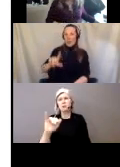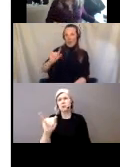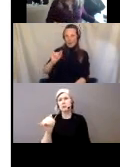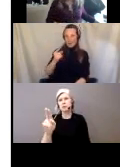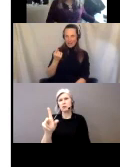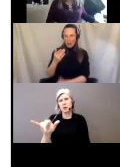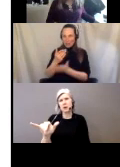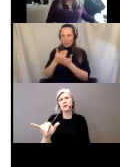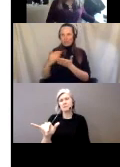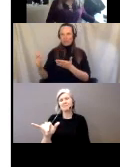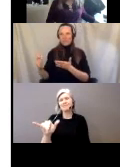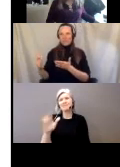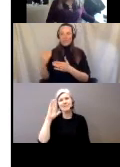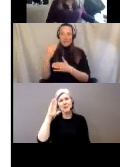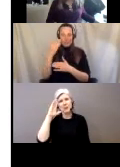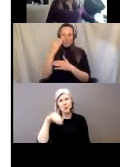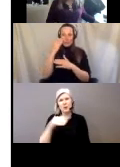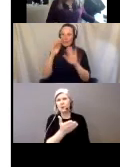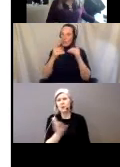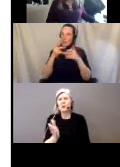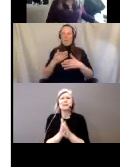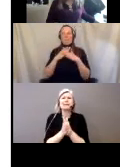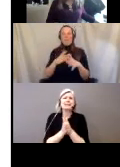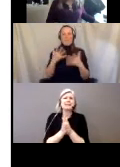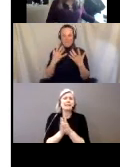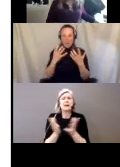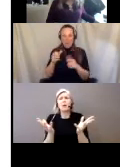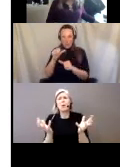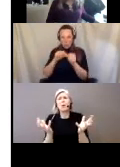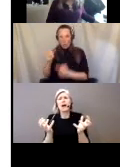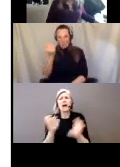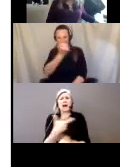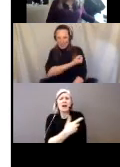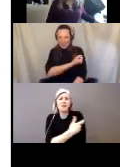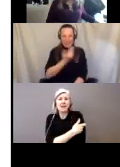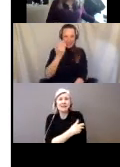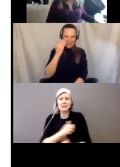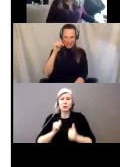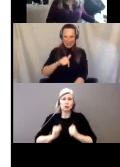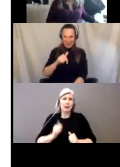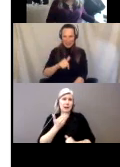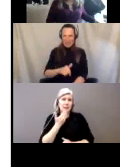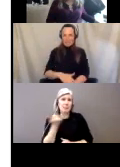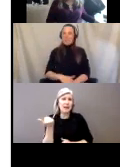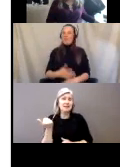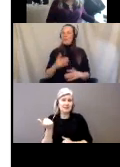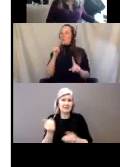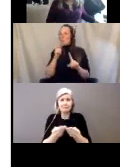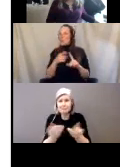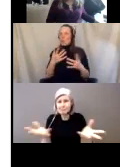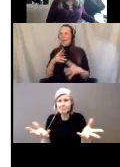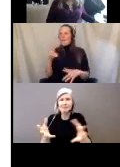everyone wants it, and we're really doing our best to make sure that we can get it to everyone as quickly as possible, but we are constrained by